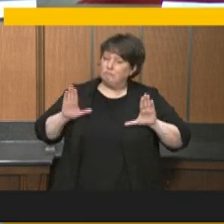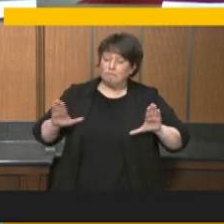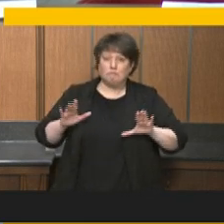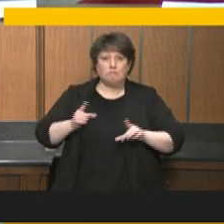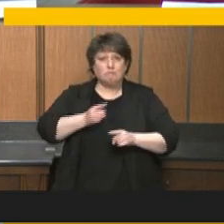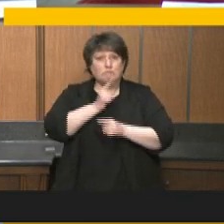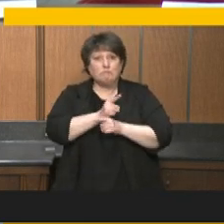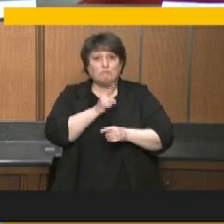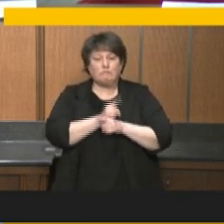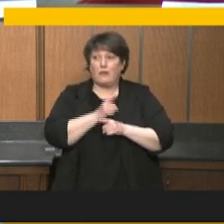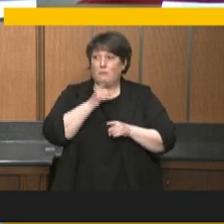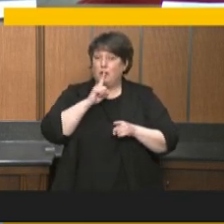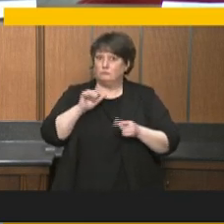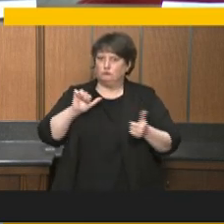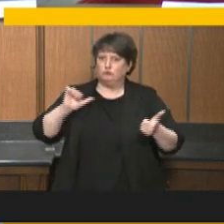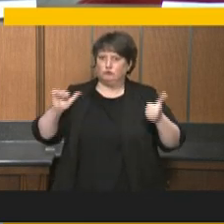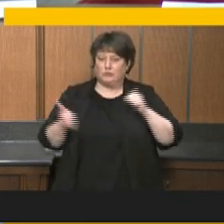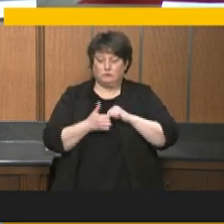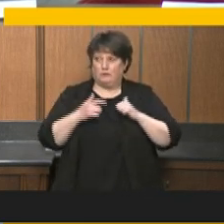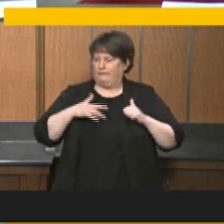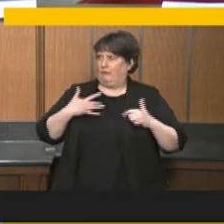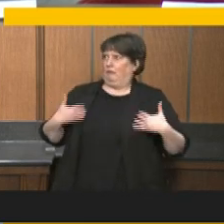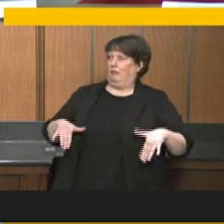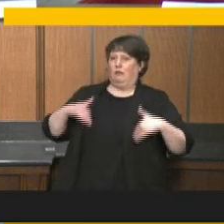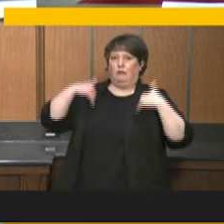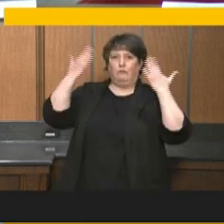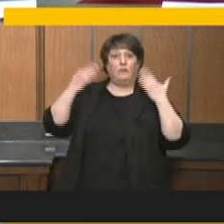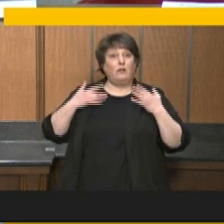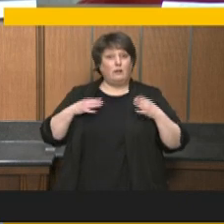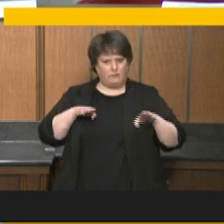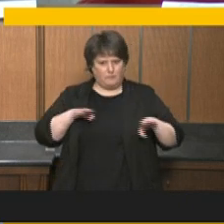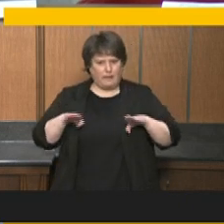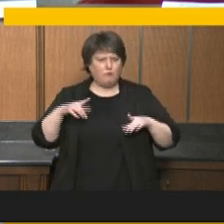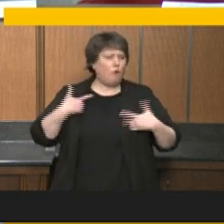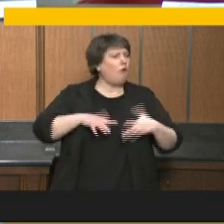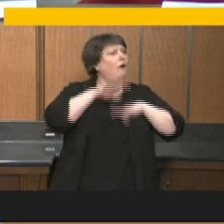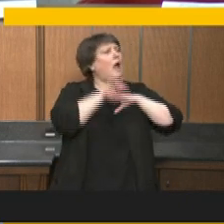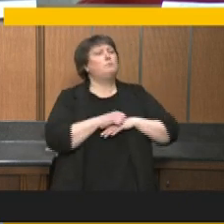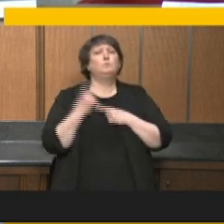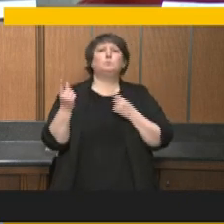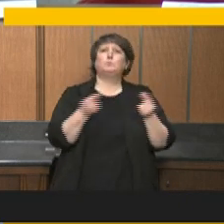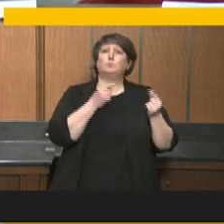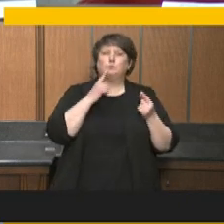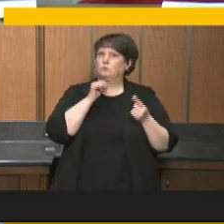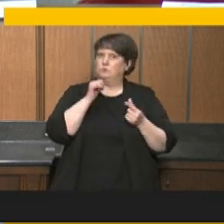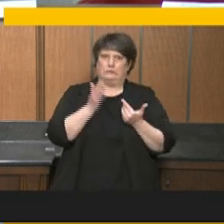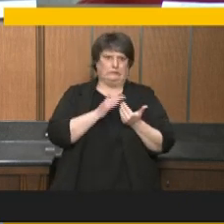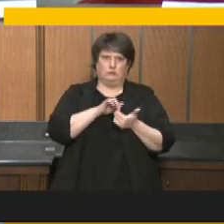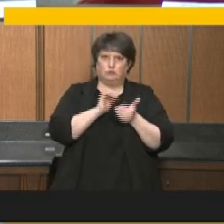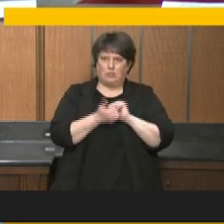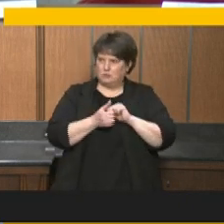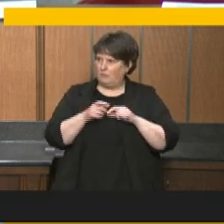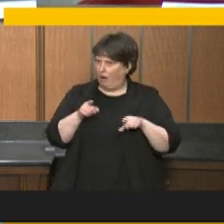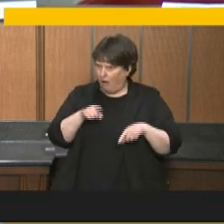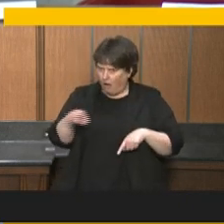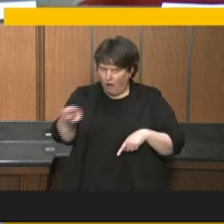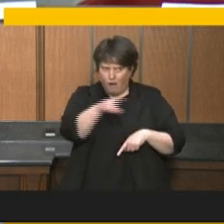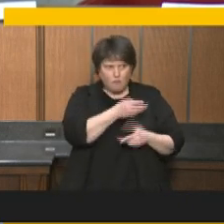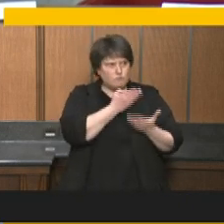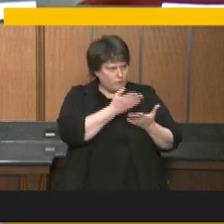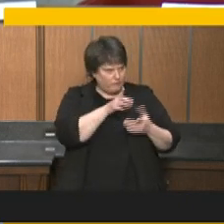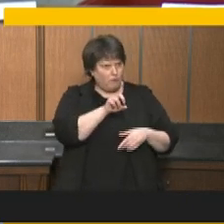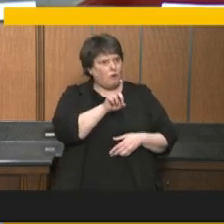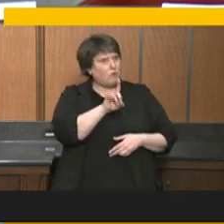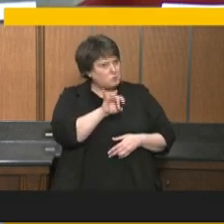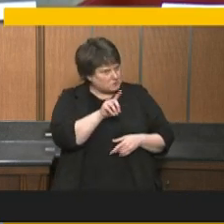are overwhelming. Changing our behaviors is not easy, but Canadians all across the country are showing that it's possible. From the